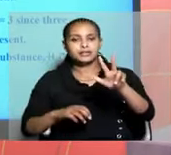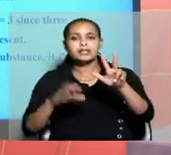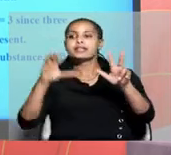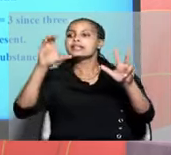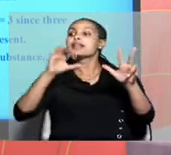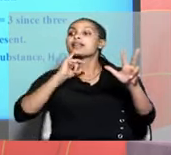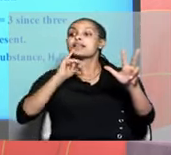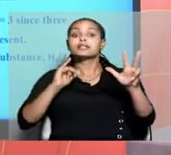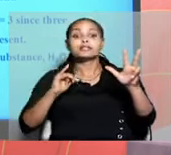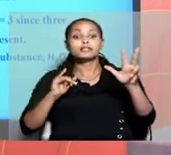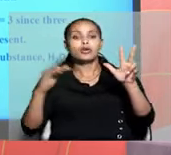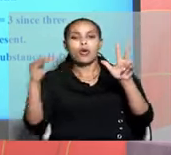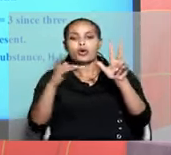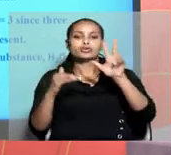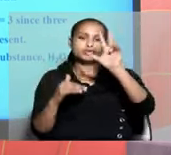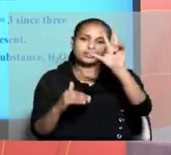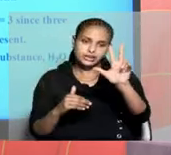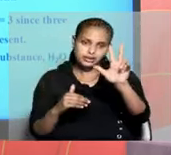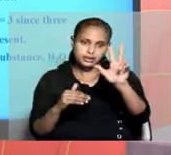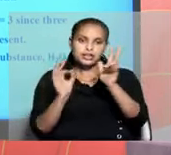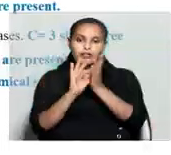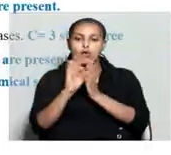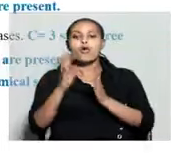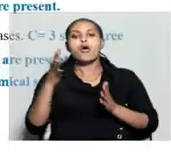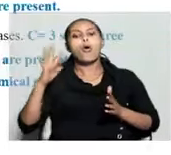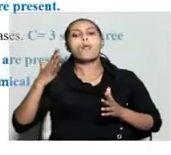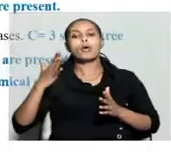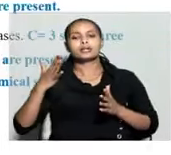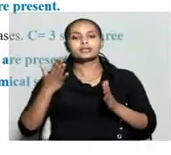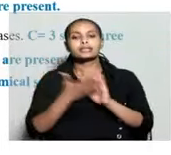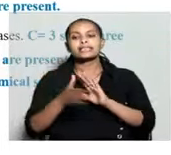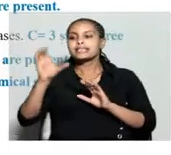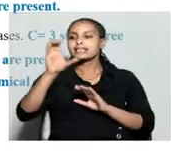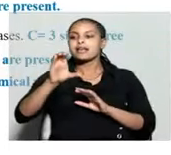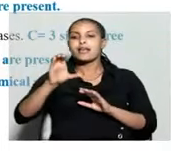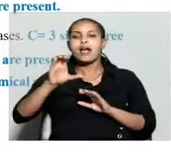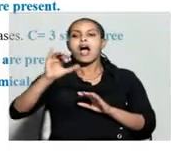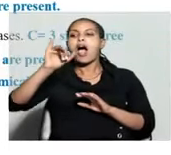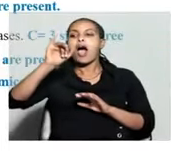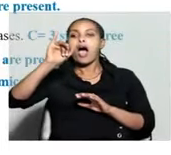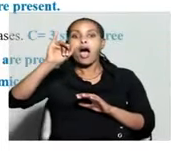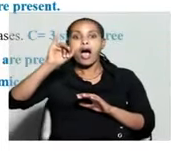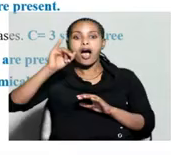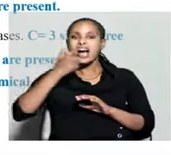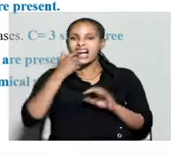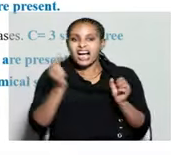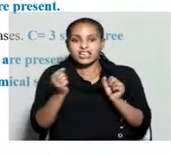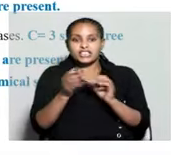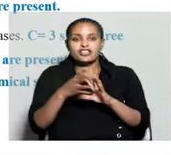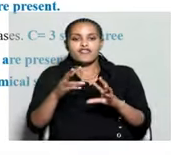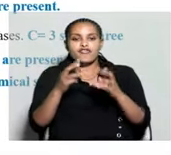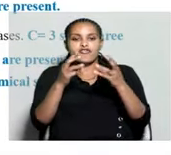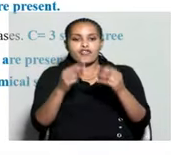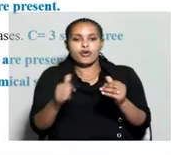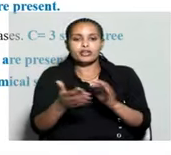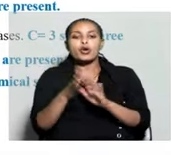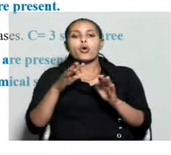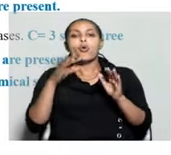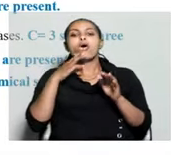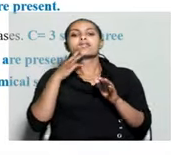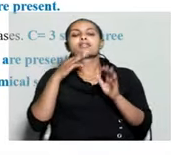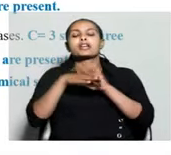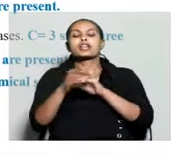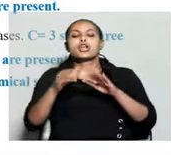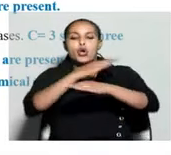C is equals to 3, number of components. C, ice floating on water, solids